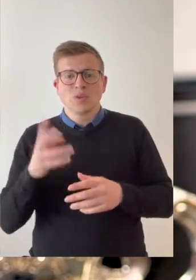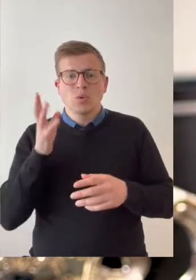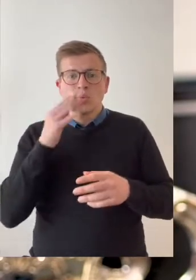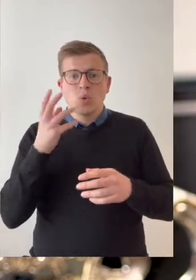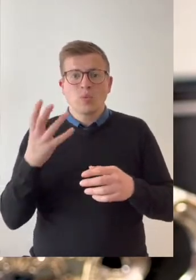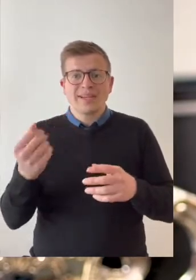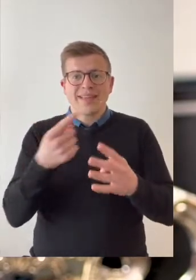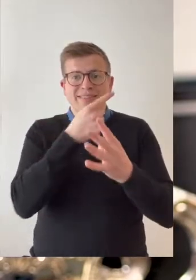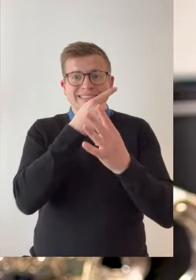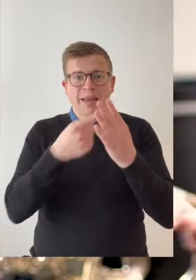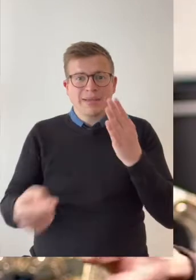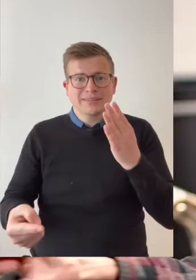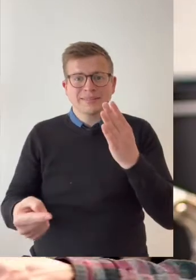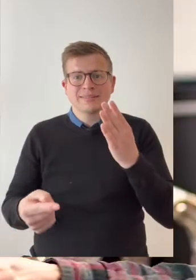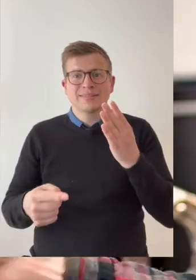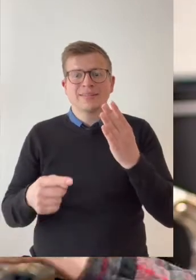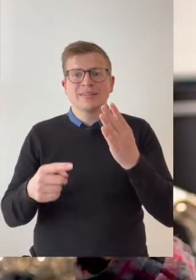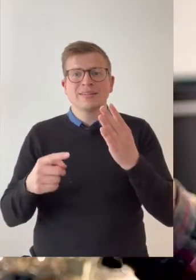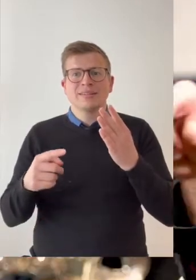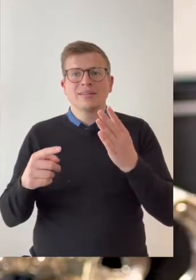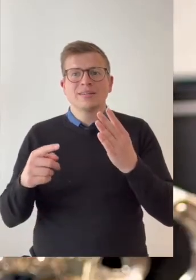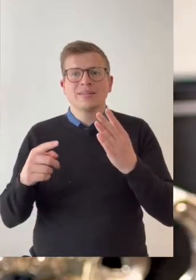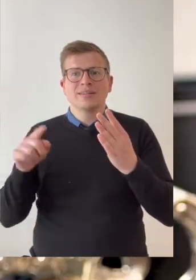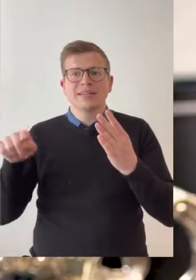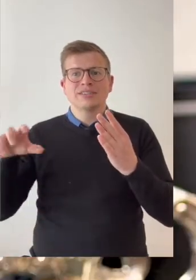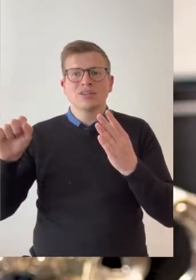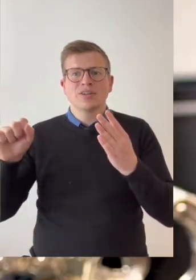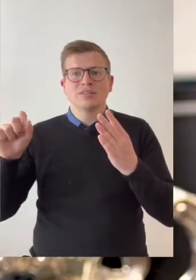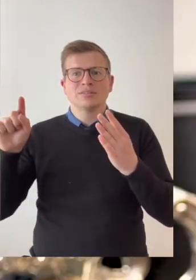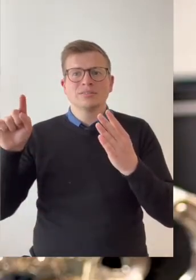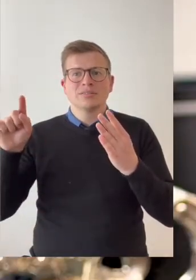When we get the semis, he comes in.